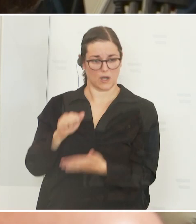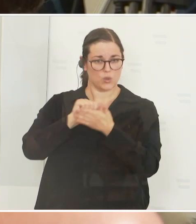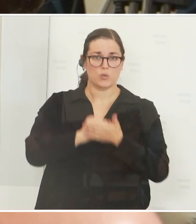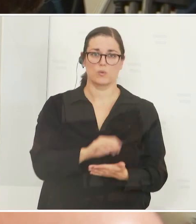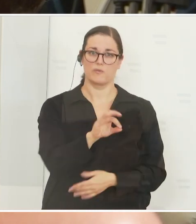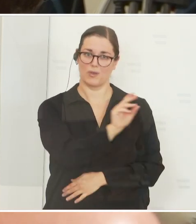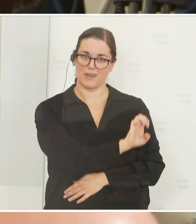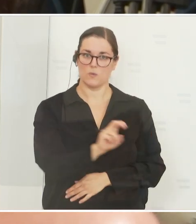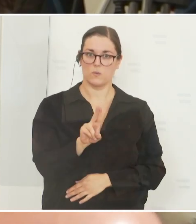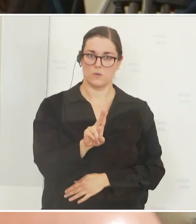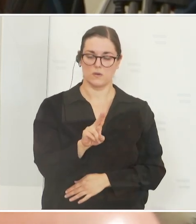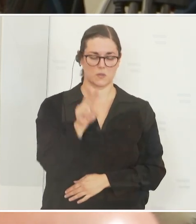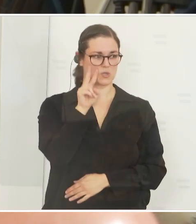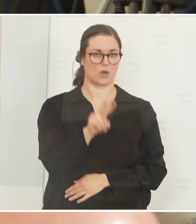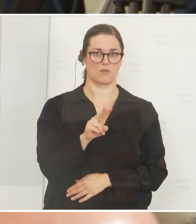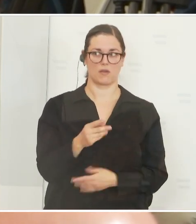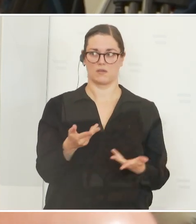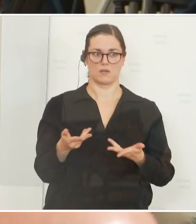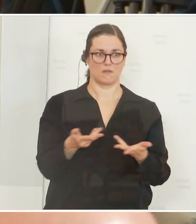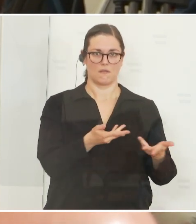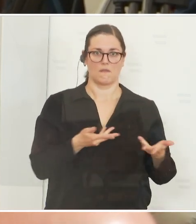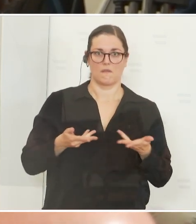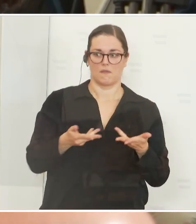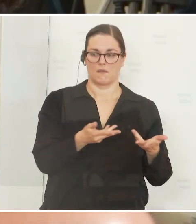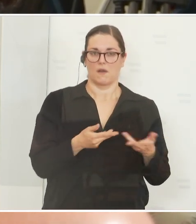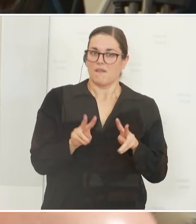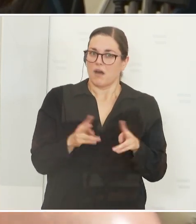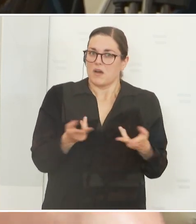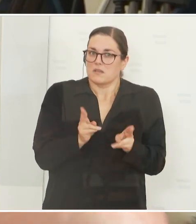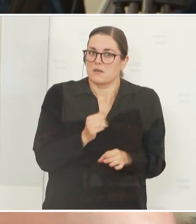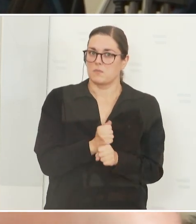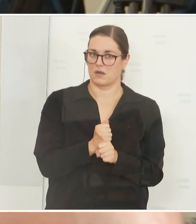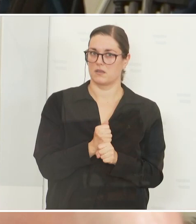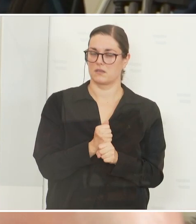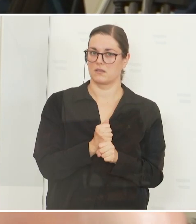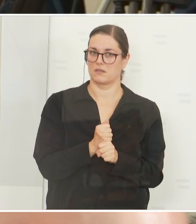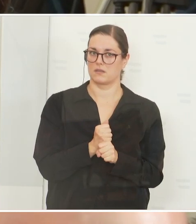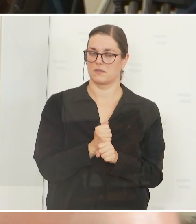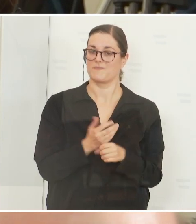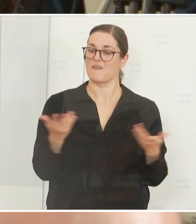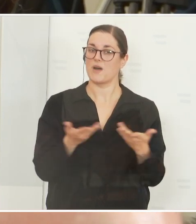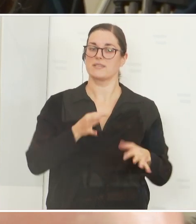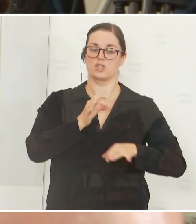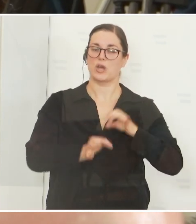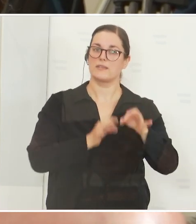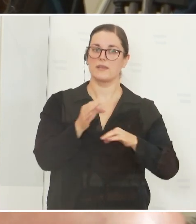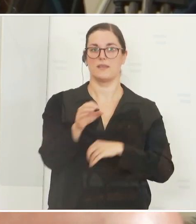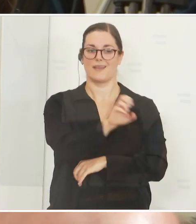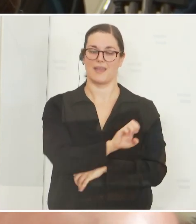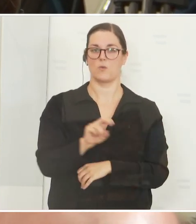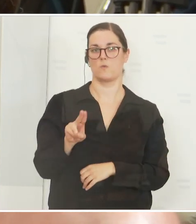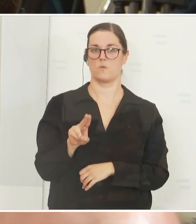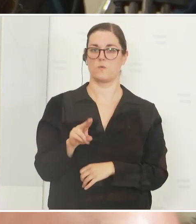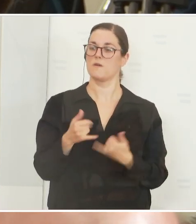And it seems as if the EU is kind of helpless in dealing with the situation. What's the strategy of the European